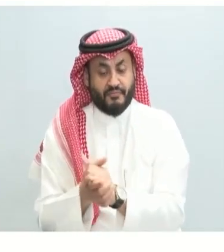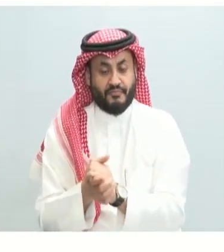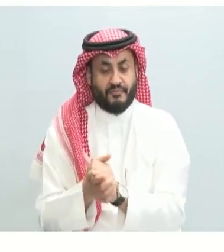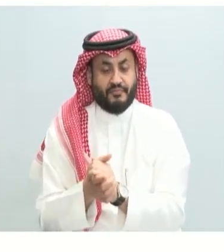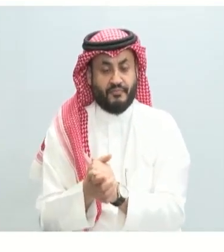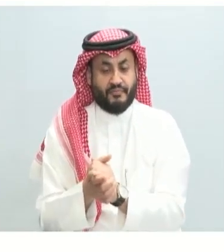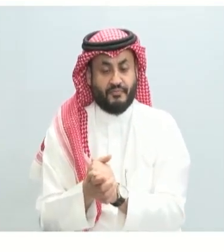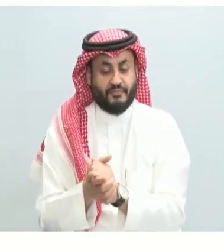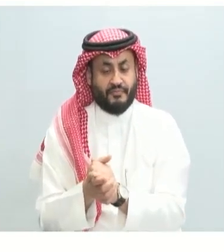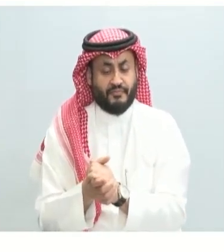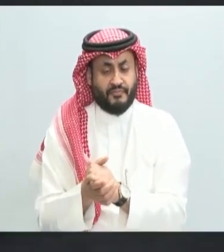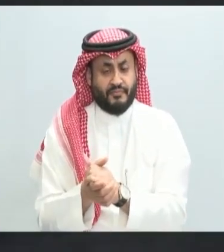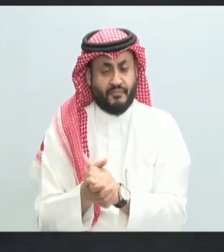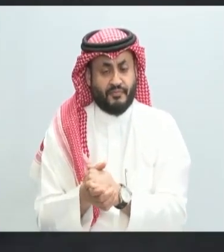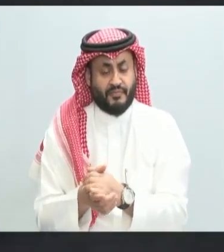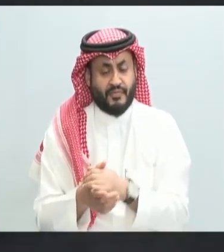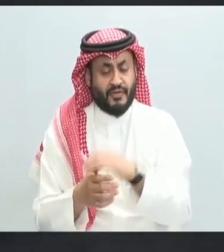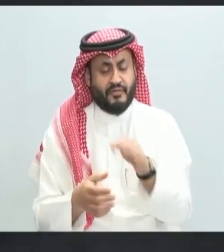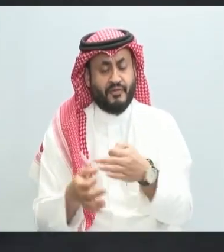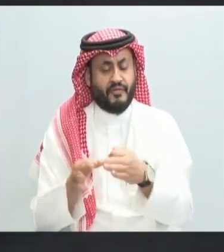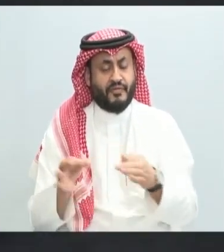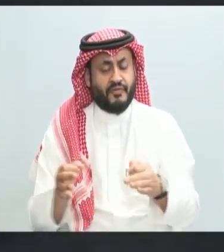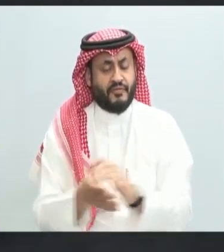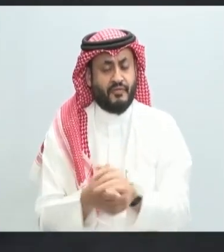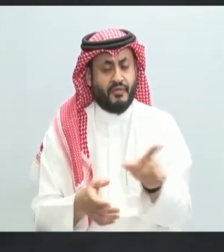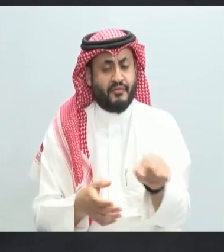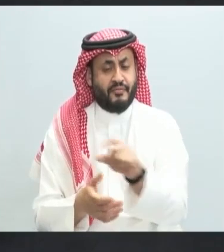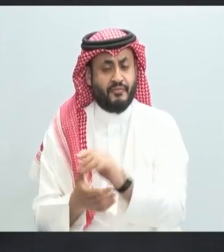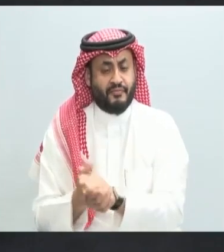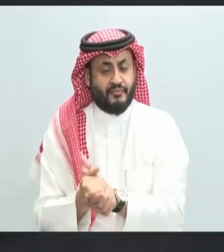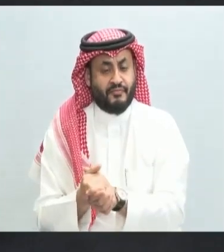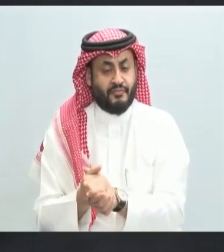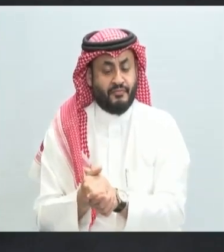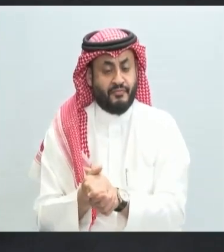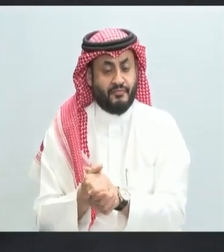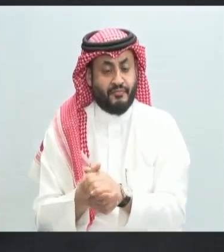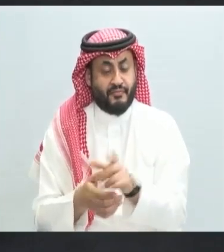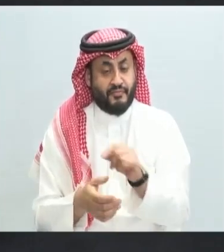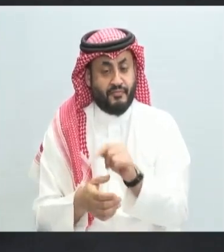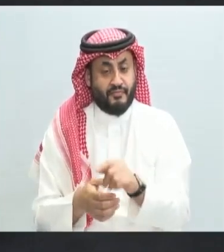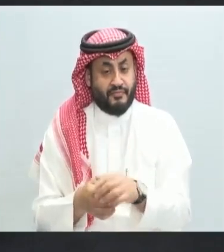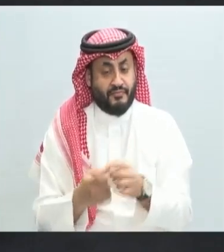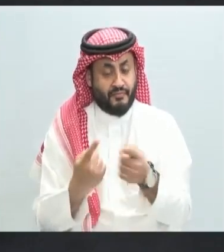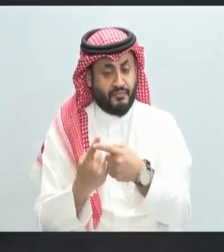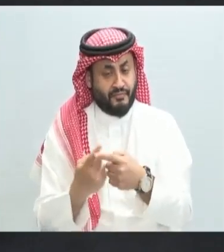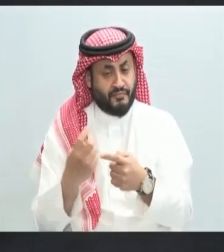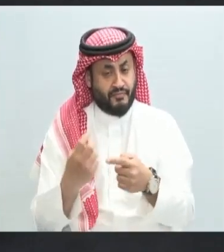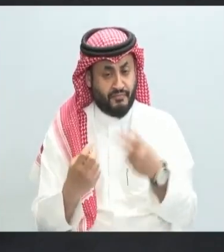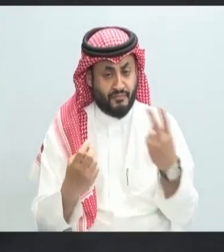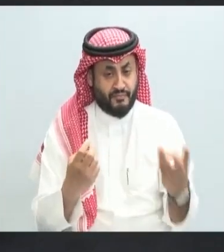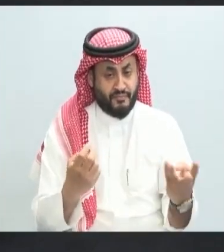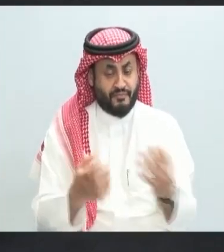wallets. So try to use different examples, but with the same question, and see how you would